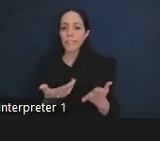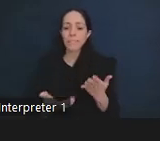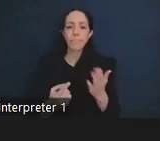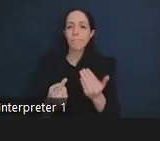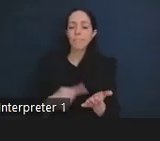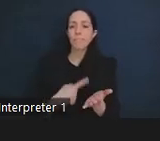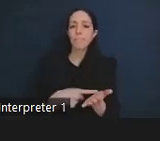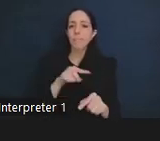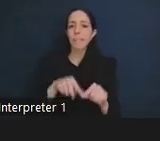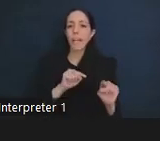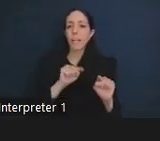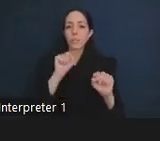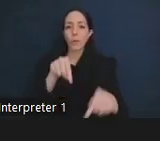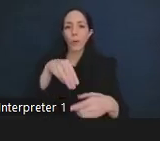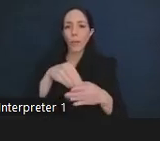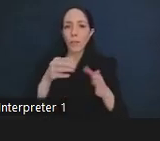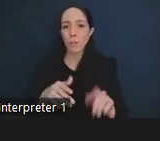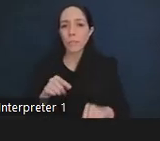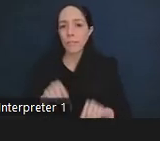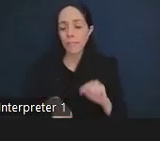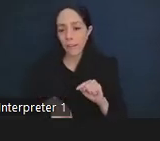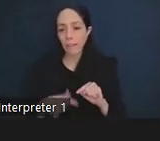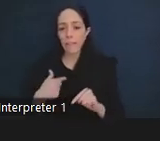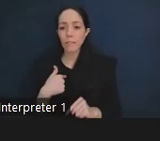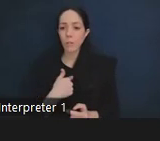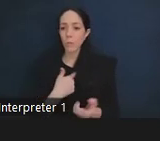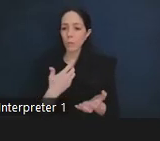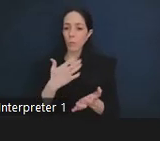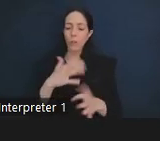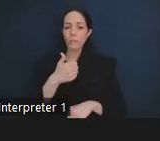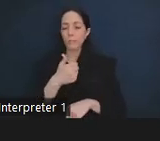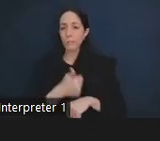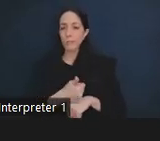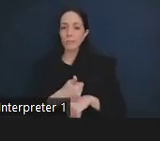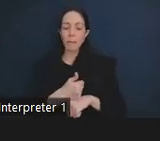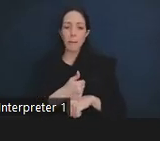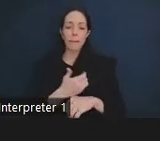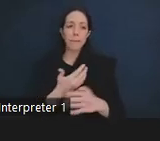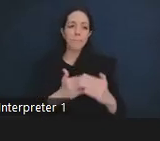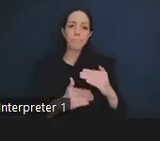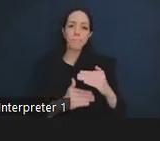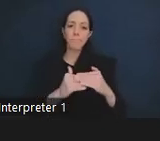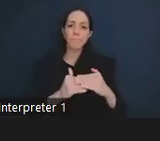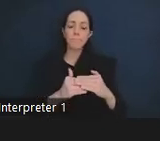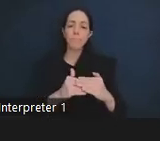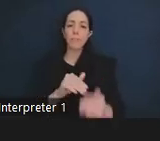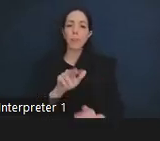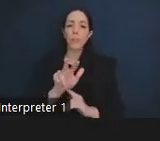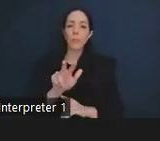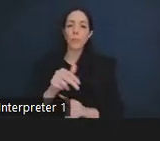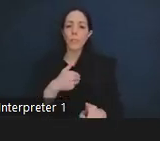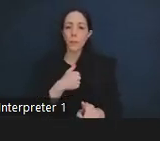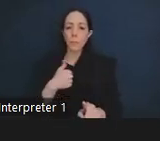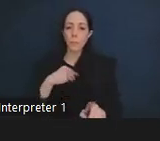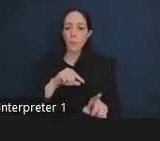to get to meetings in person. We wanted to set a threshold of three members essentially coming